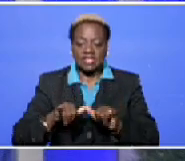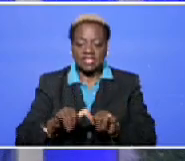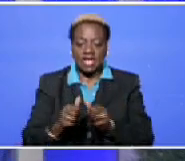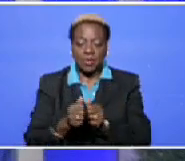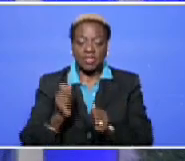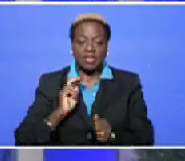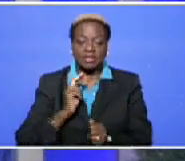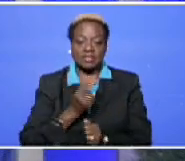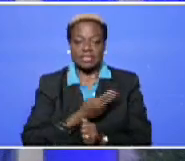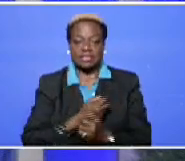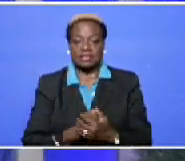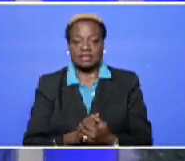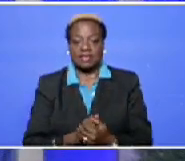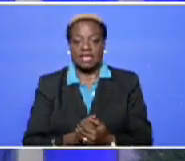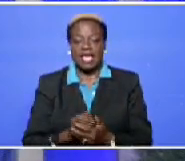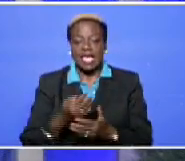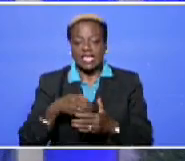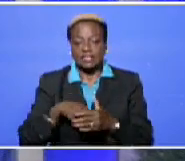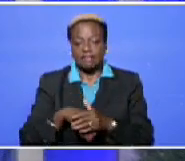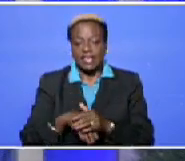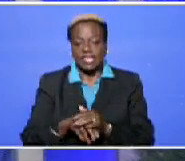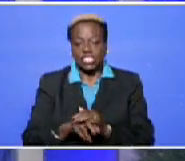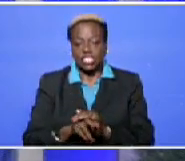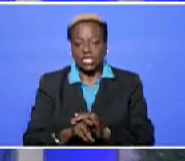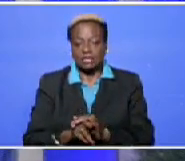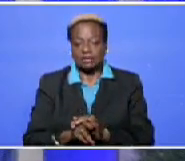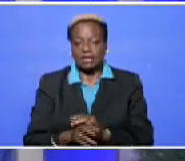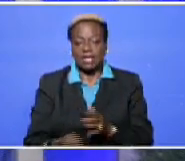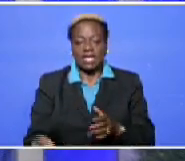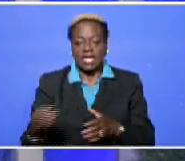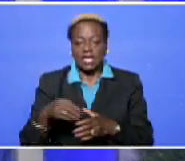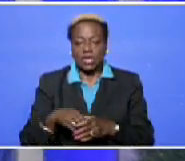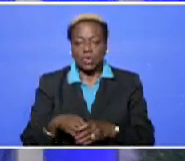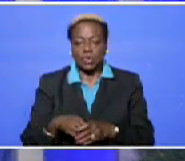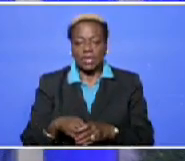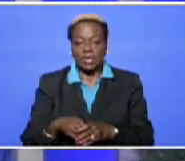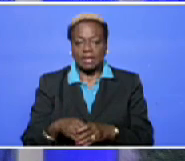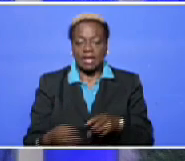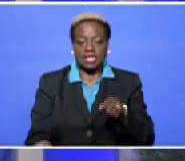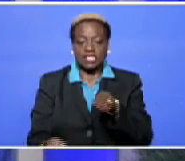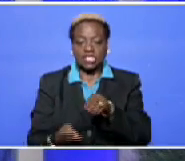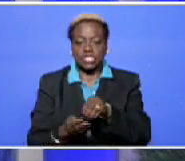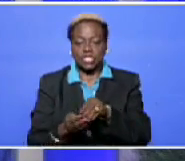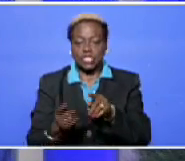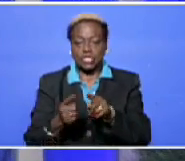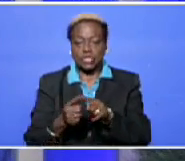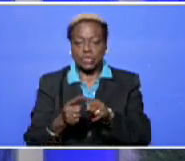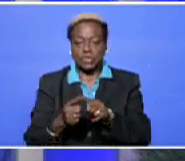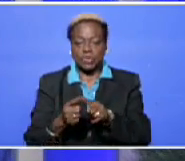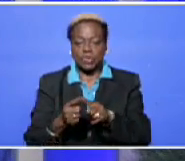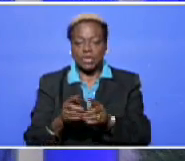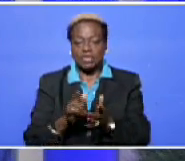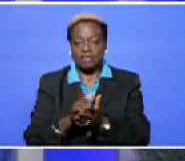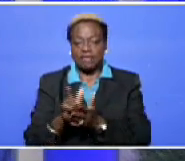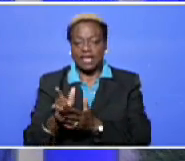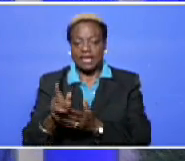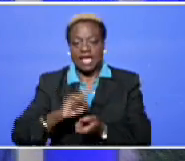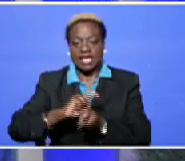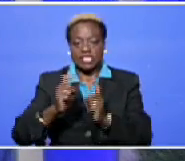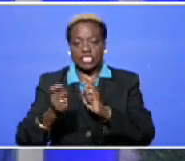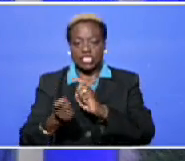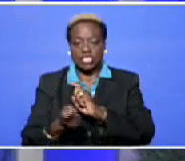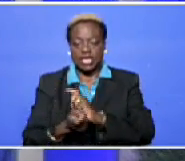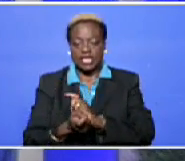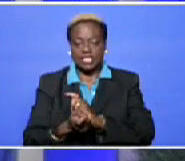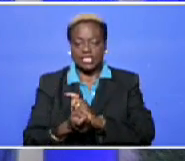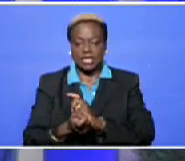Well, progressive innovations, including additions to its fleet and a changing passenger platform, just some of the adjustments that will